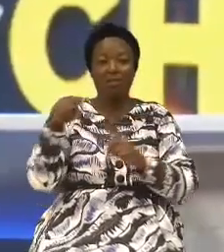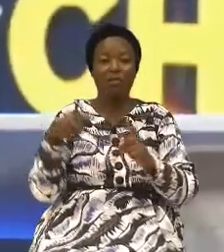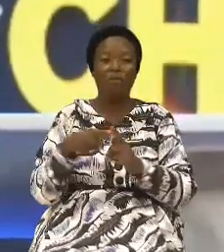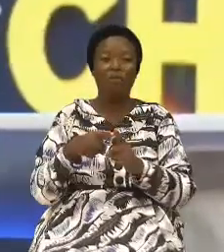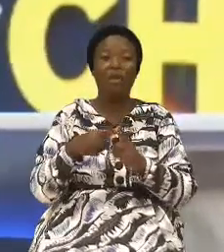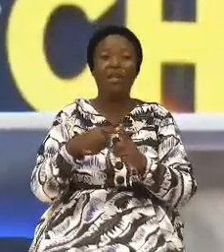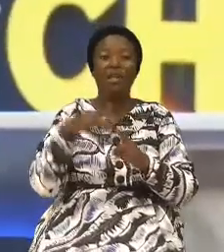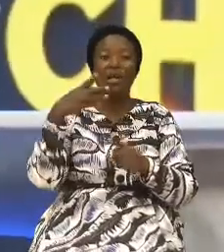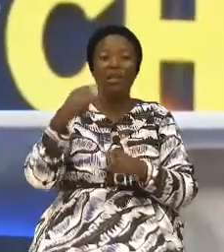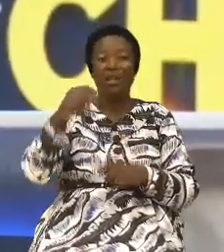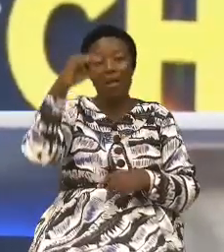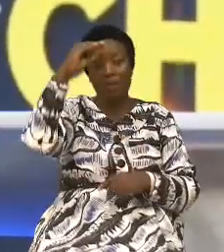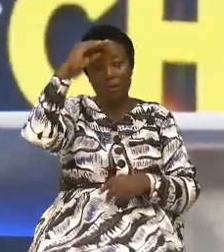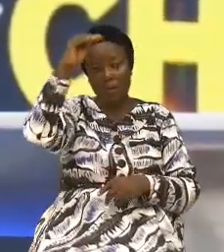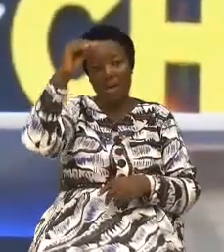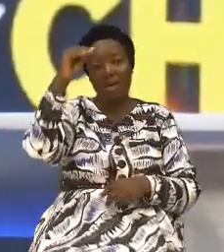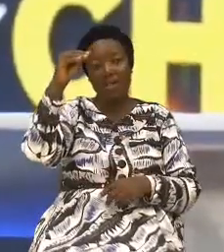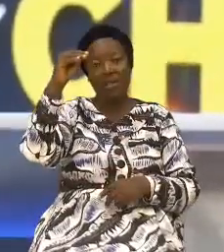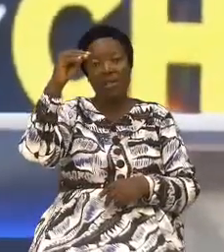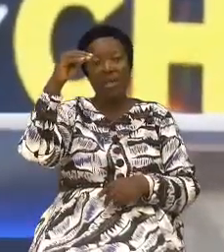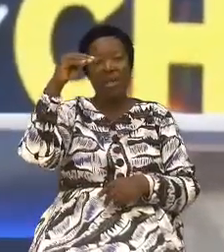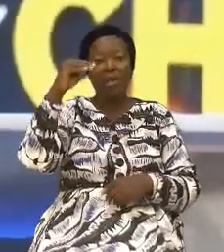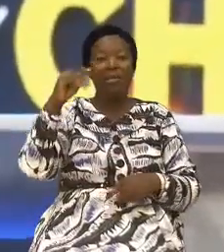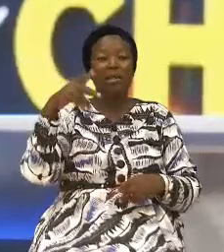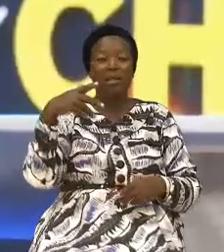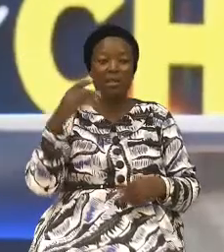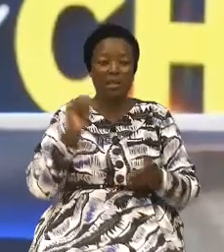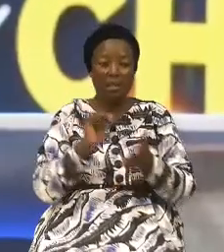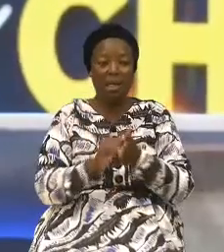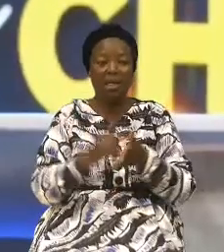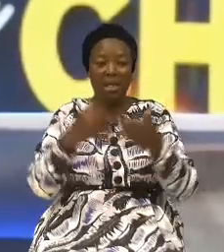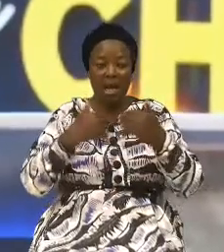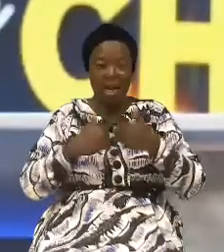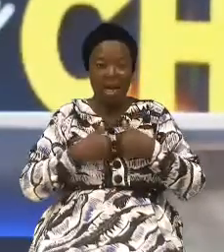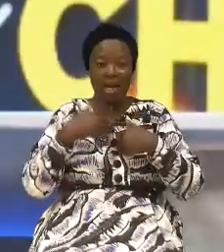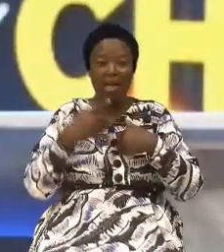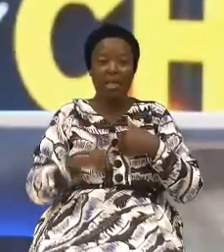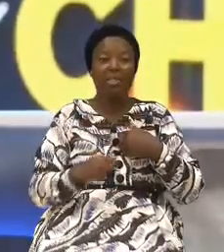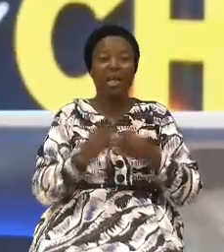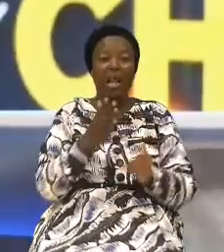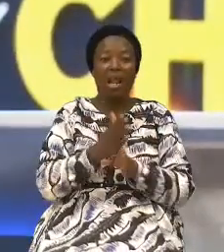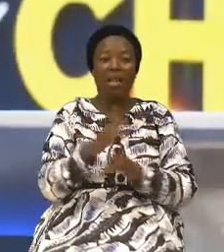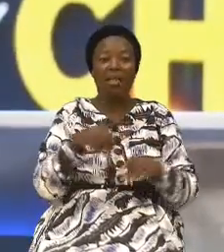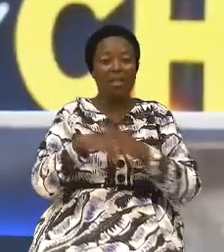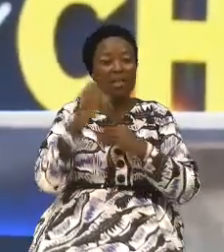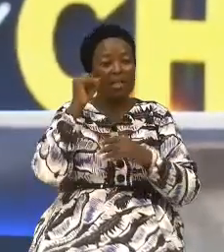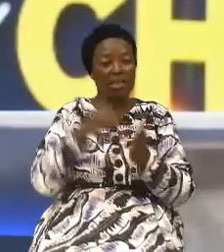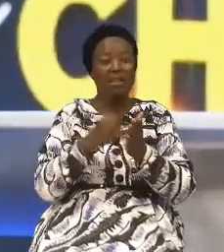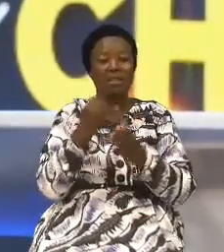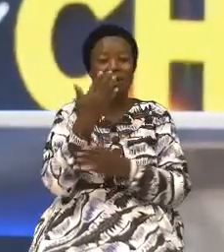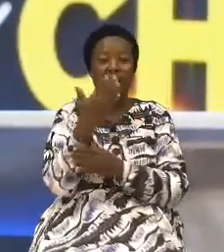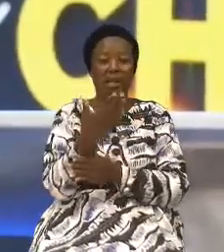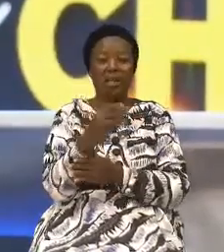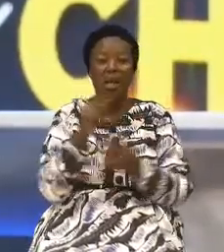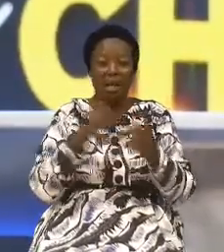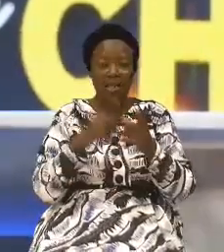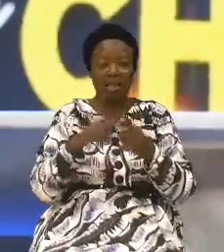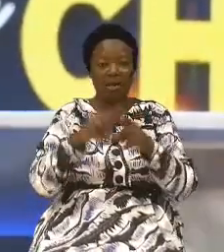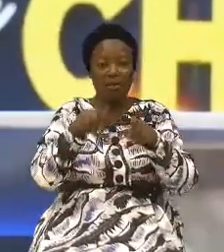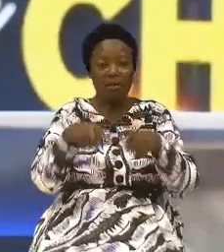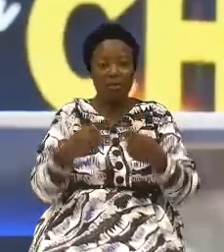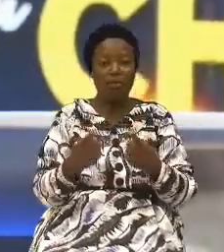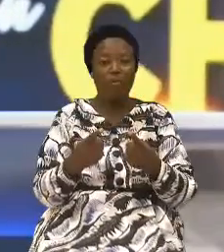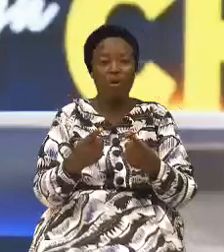man that had the line in his hand went forth his word.